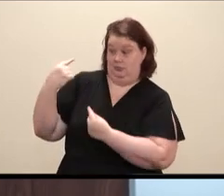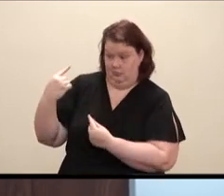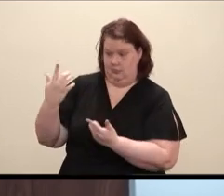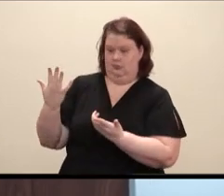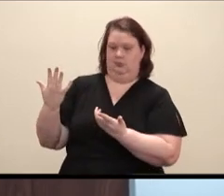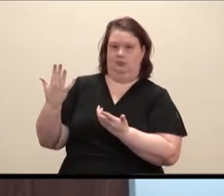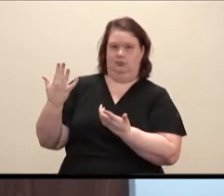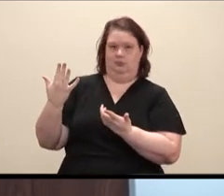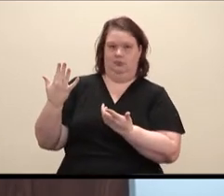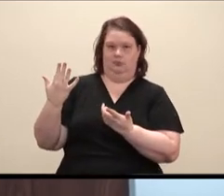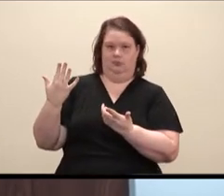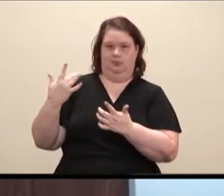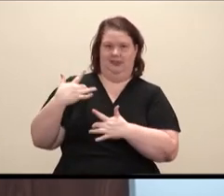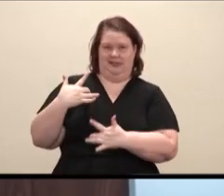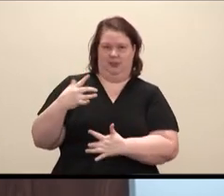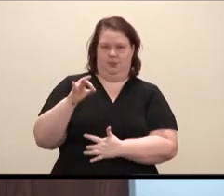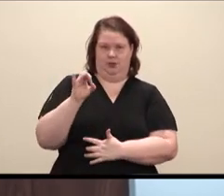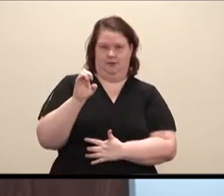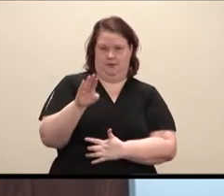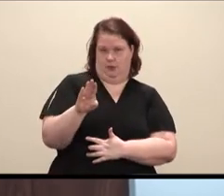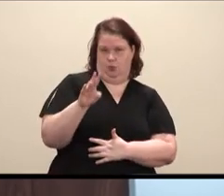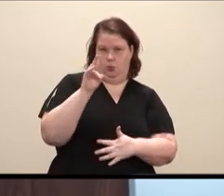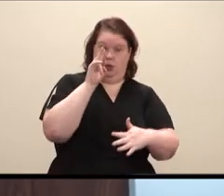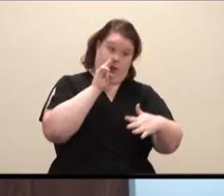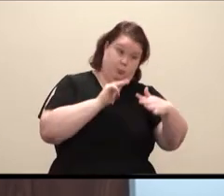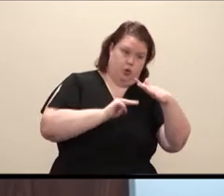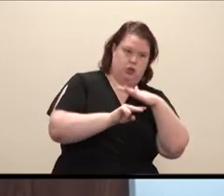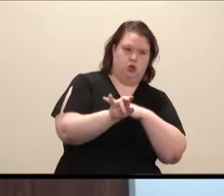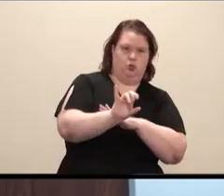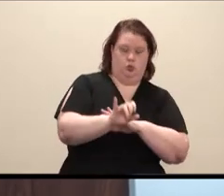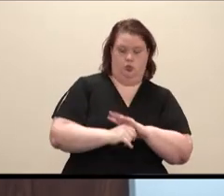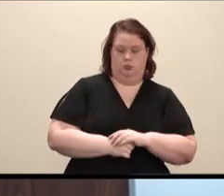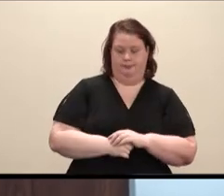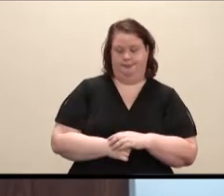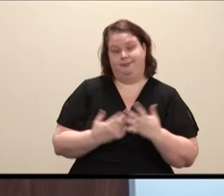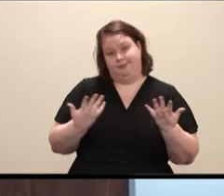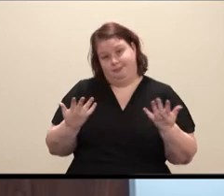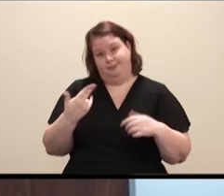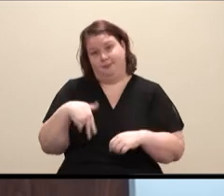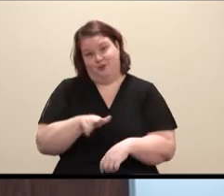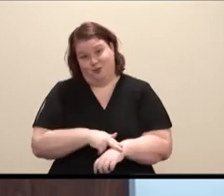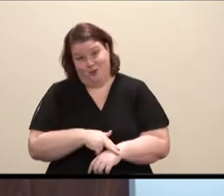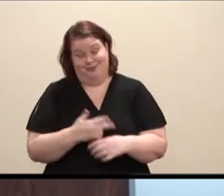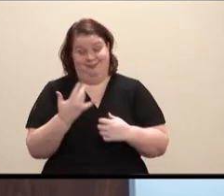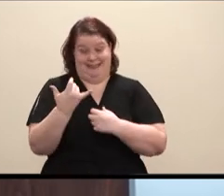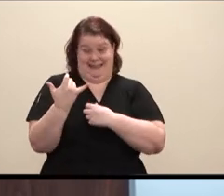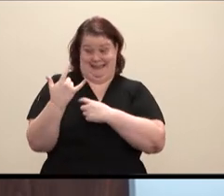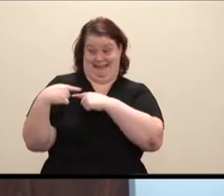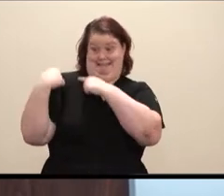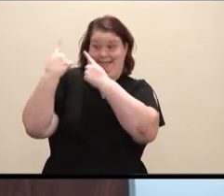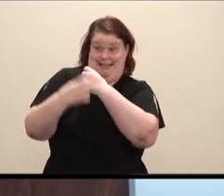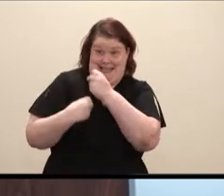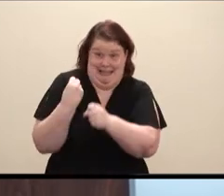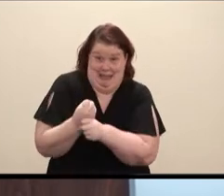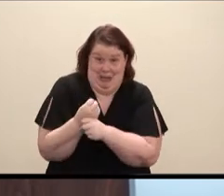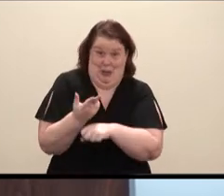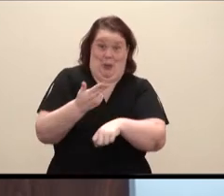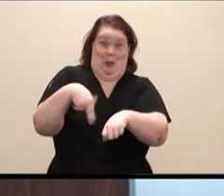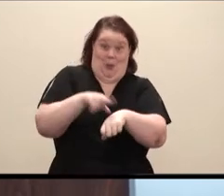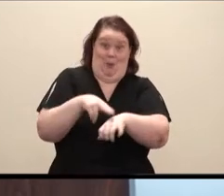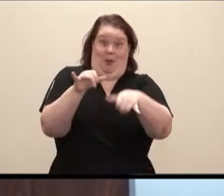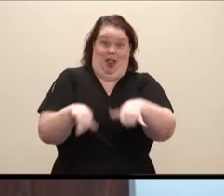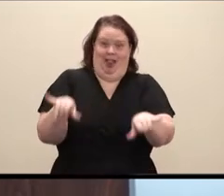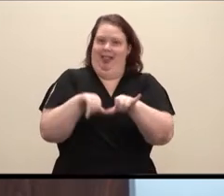start getting into some of the projections for this year. This is, but of course, nothing's been usual in